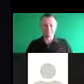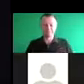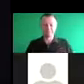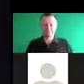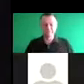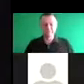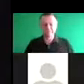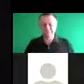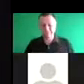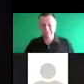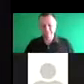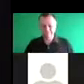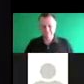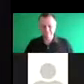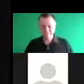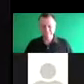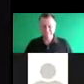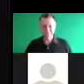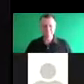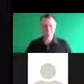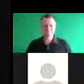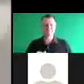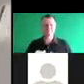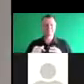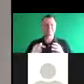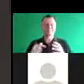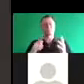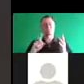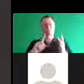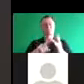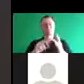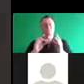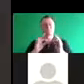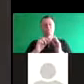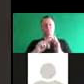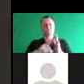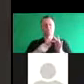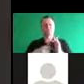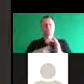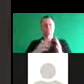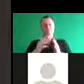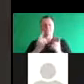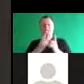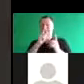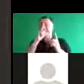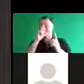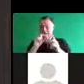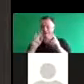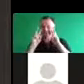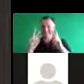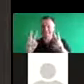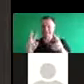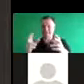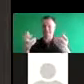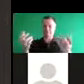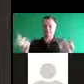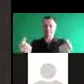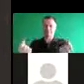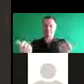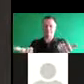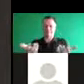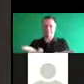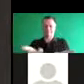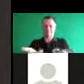idea of the unseen, is the very much seen, which is the object, and the idea that objects can hold really potent